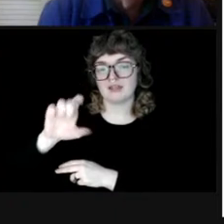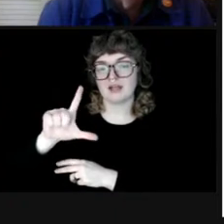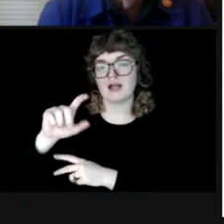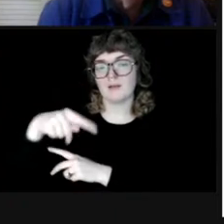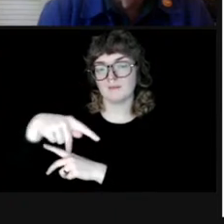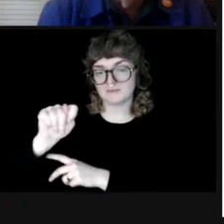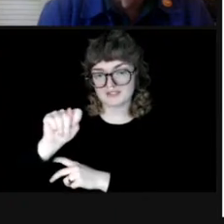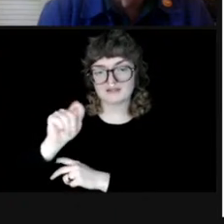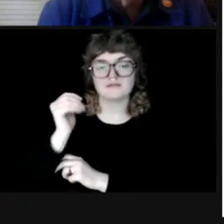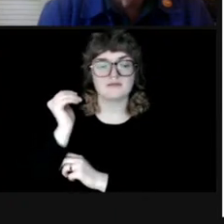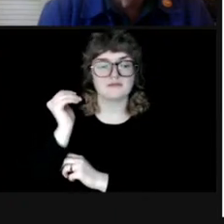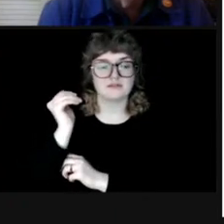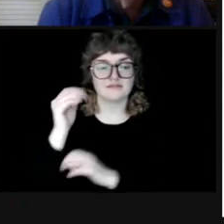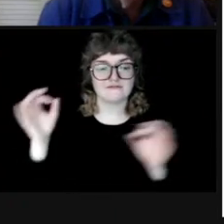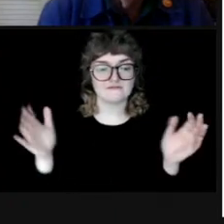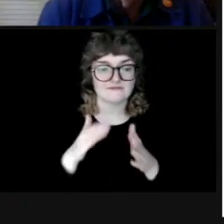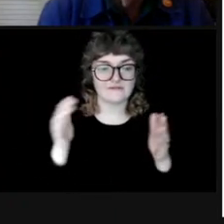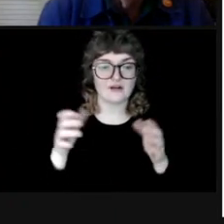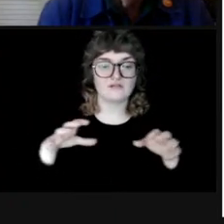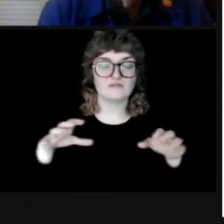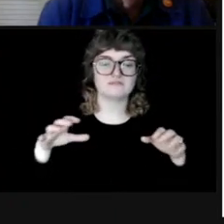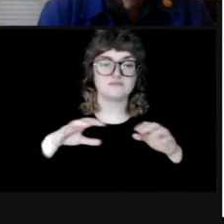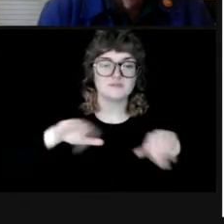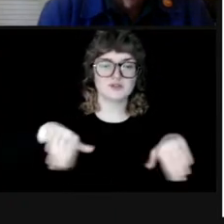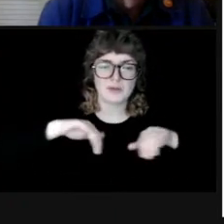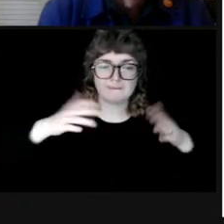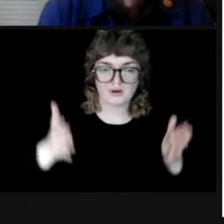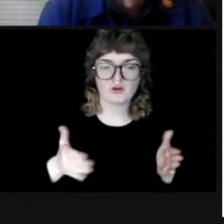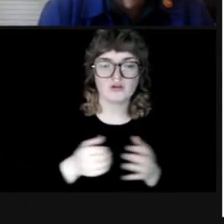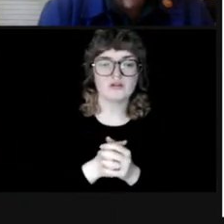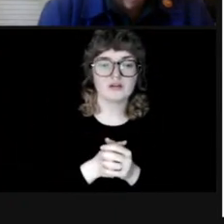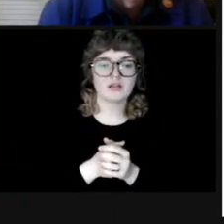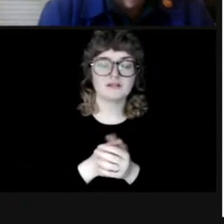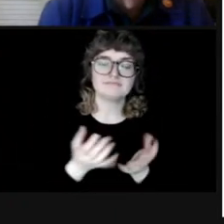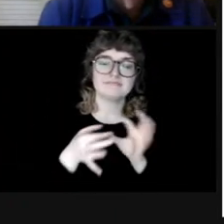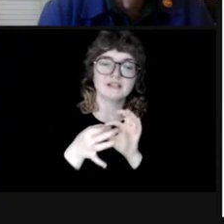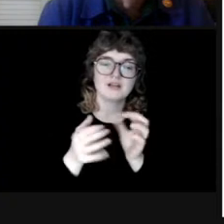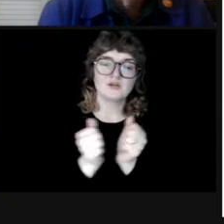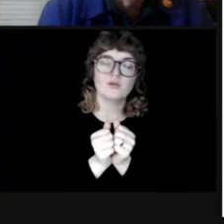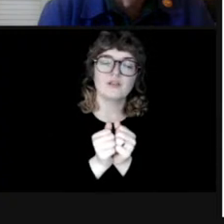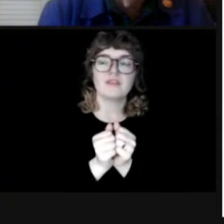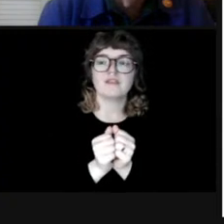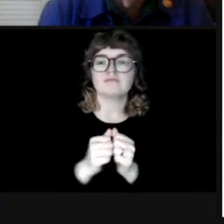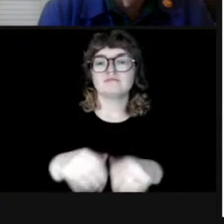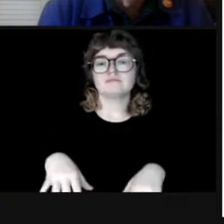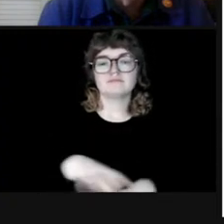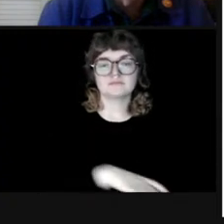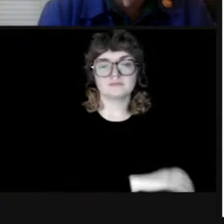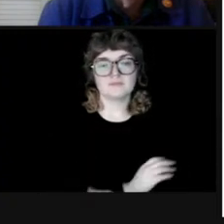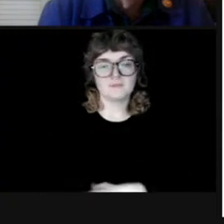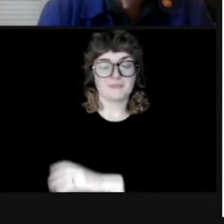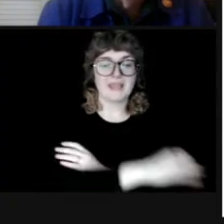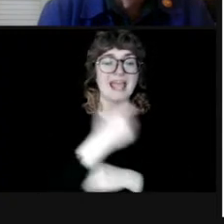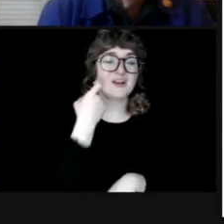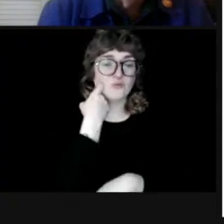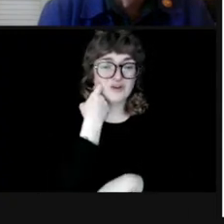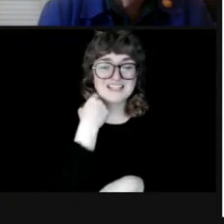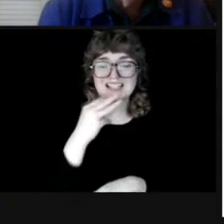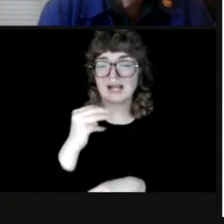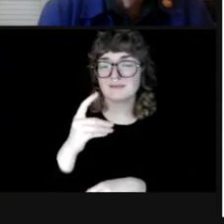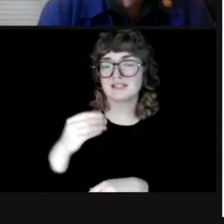role in the Olympics. And some of the other things that have happened recently in Maryland history.